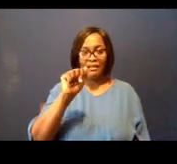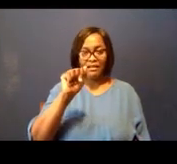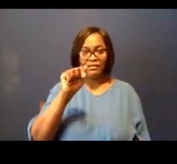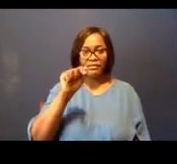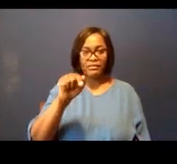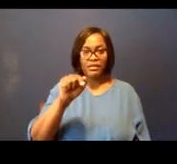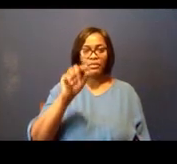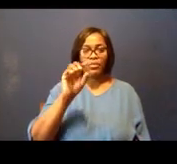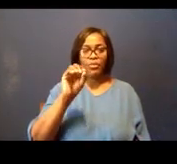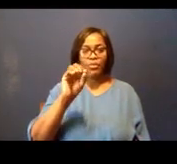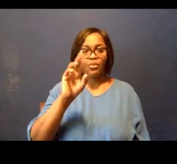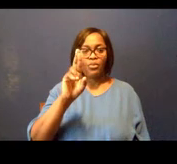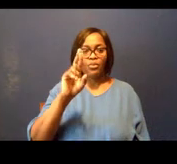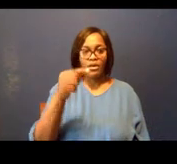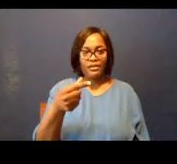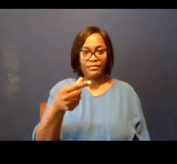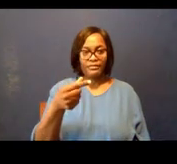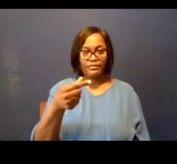website,